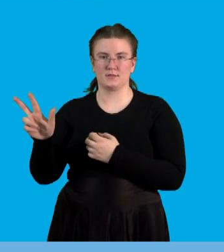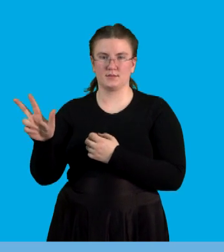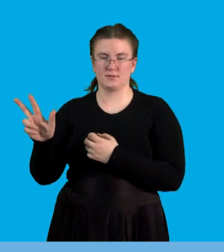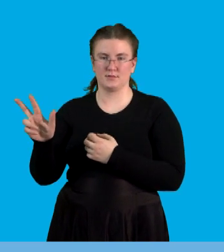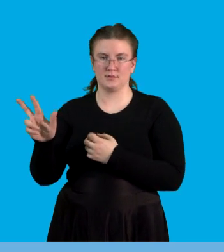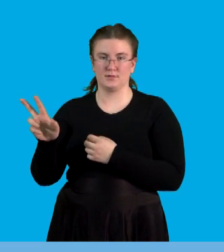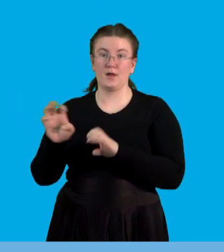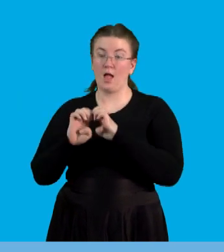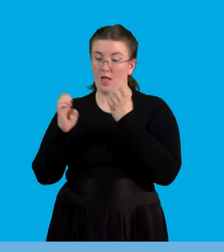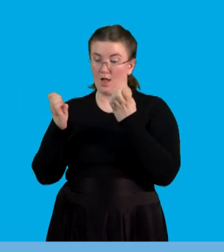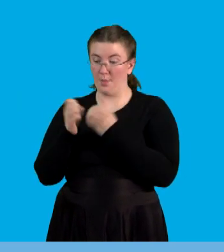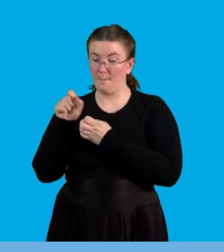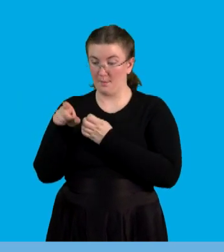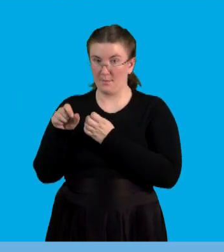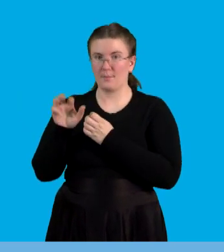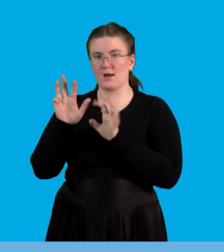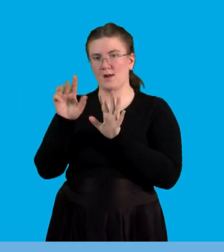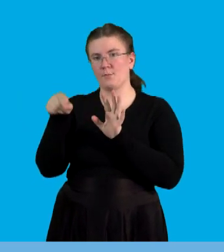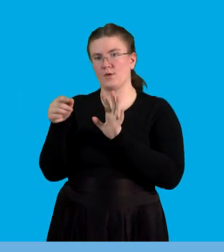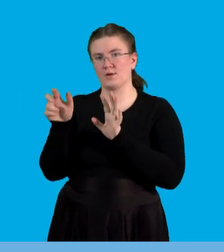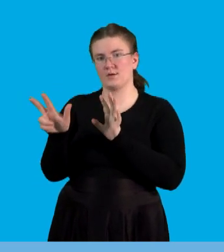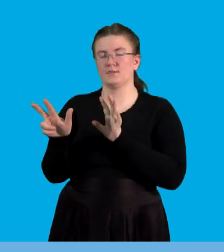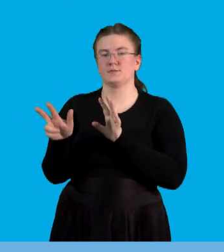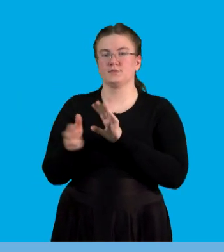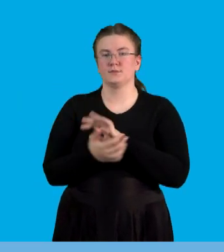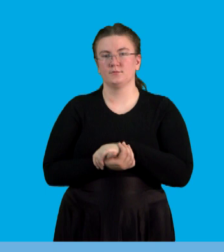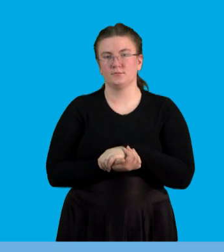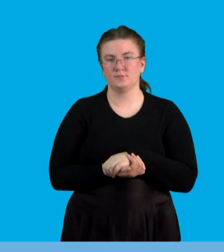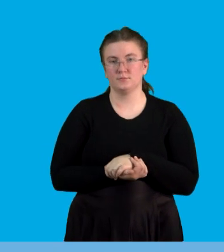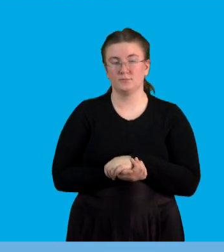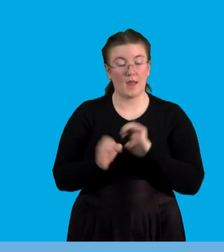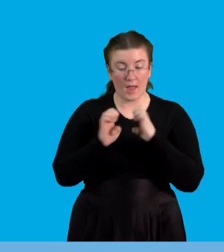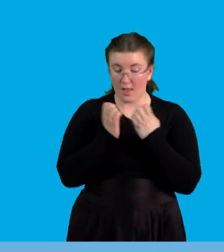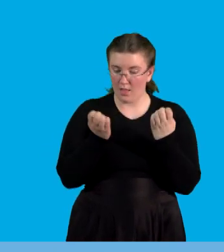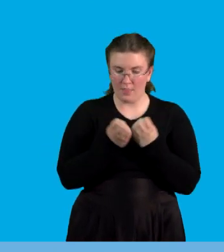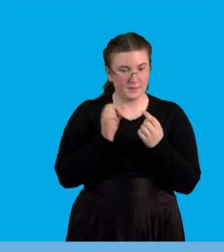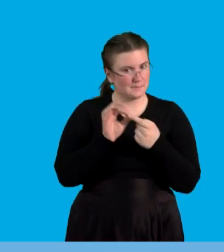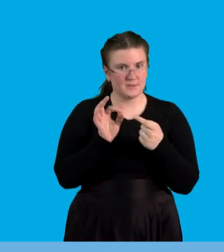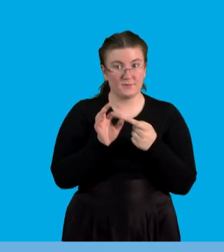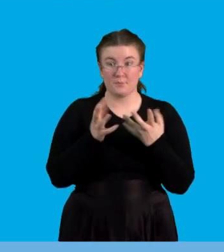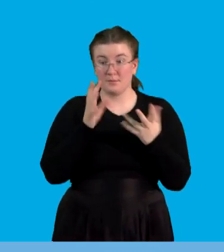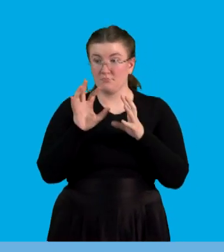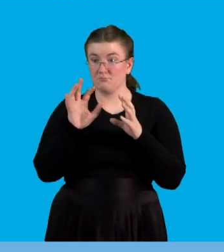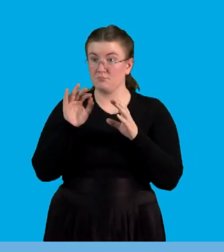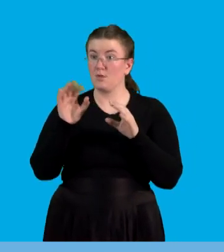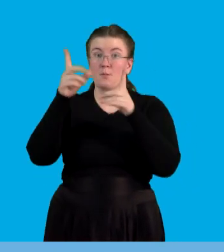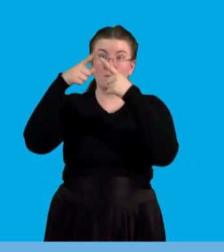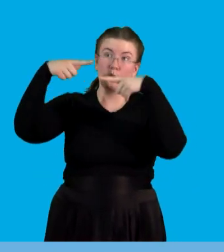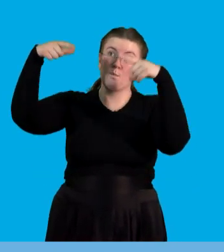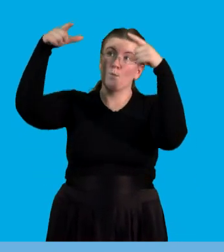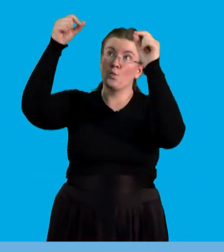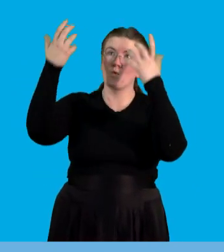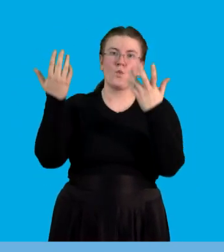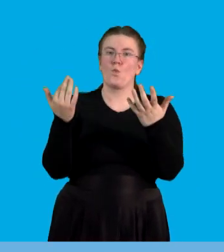9.8. It is equals to 9.8. And this is only unique to Earth. If you were to go to a different planet or go